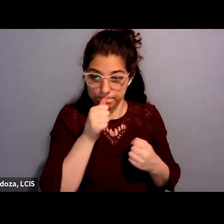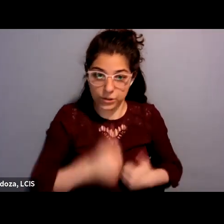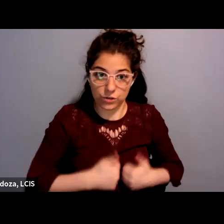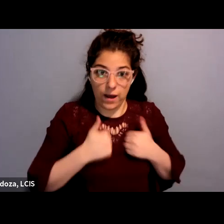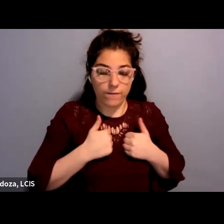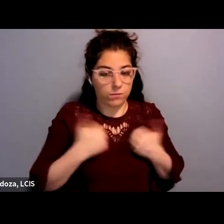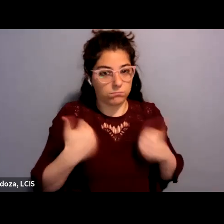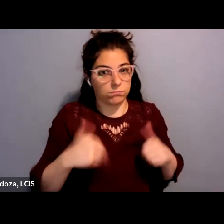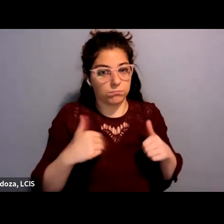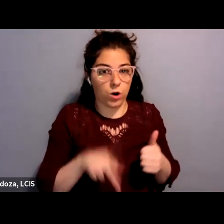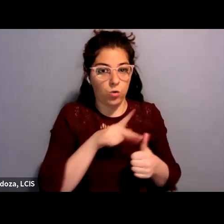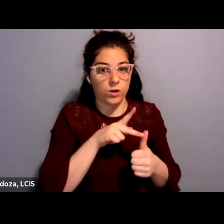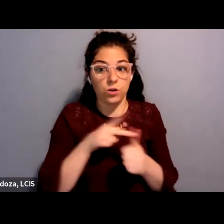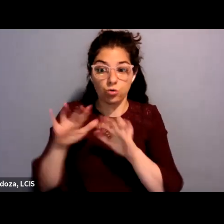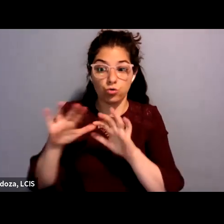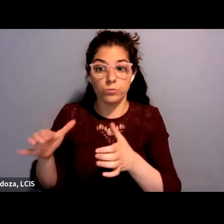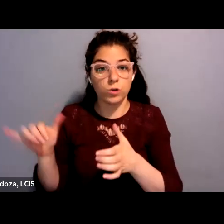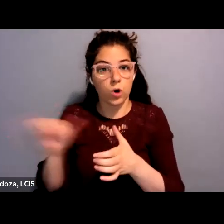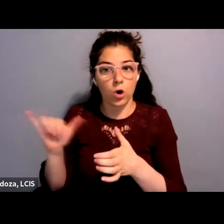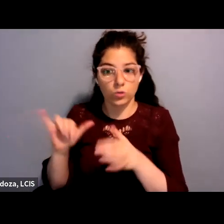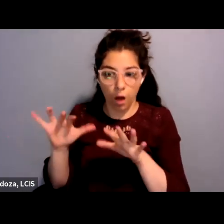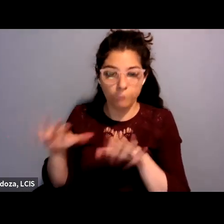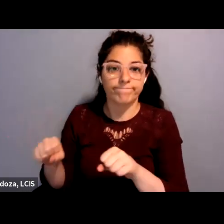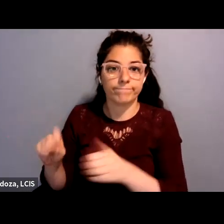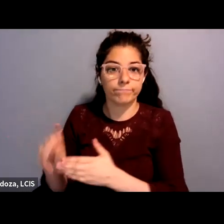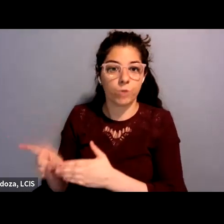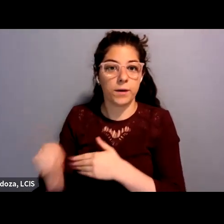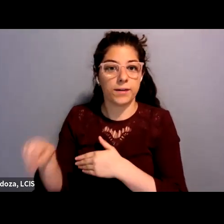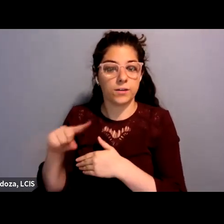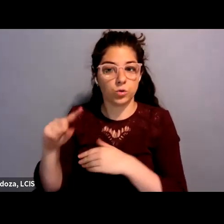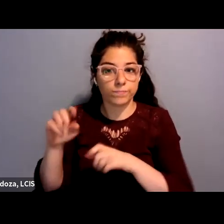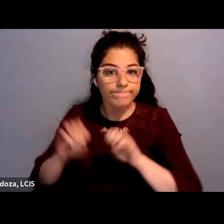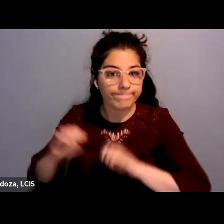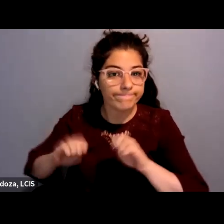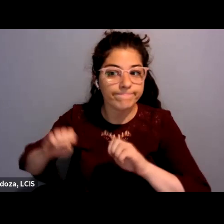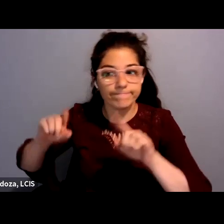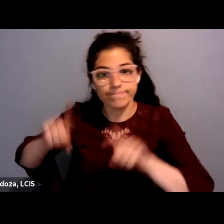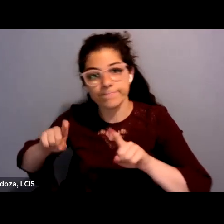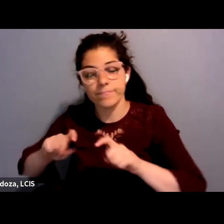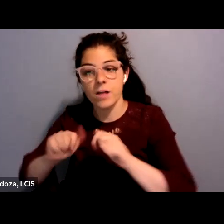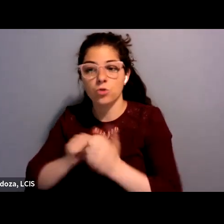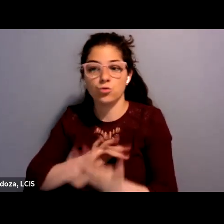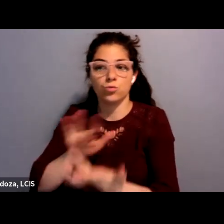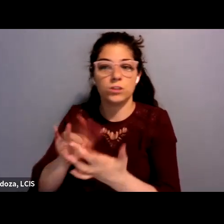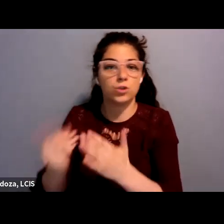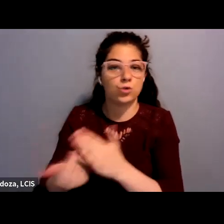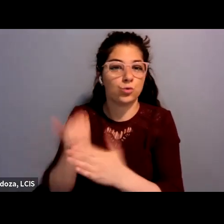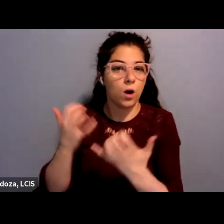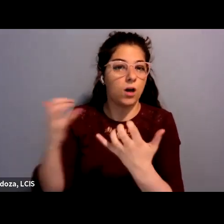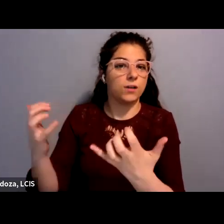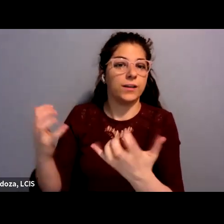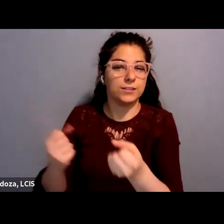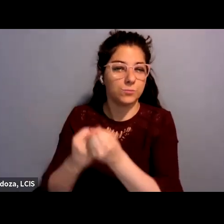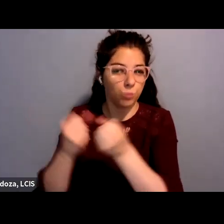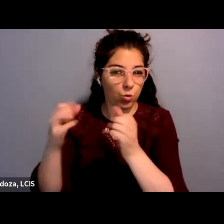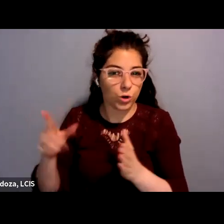of mind, groups are also seizing this moment to experiment with ways to reach new audiences and supporters,